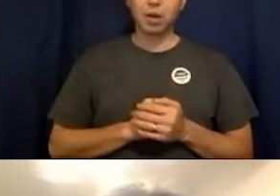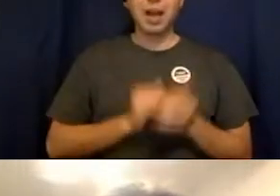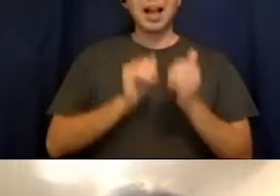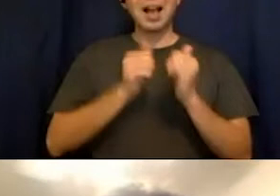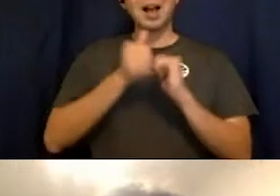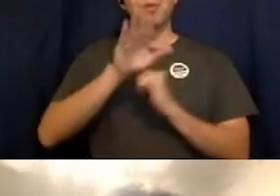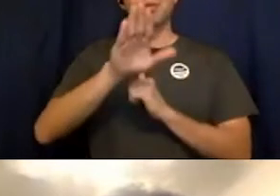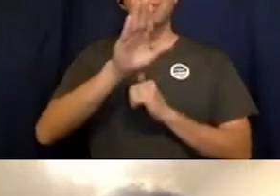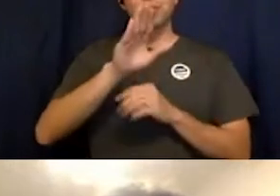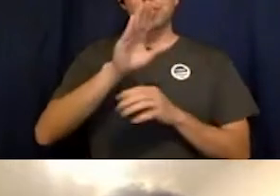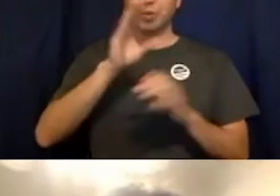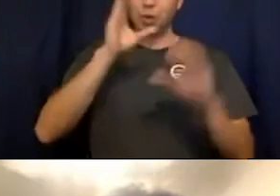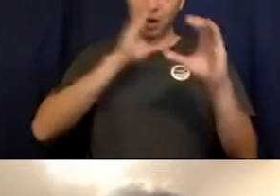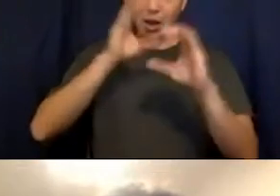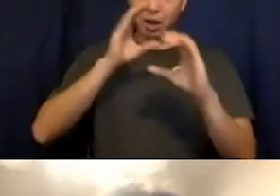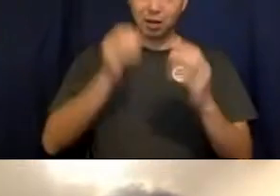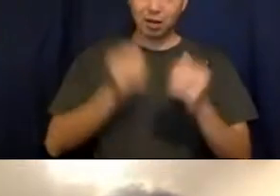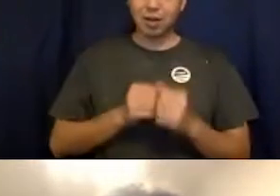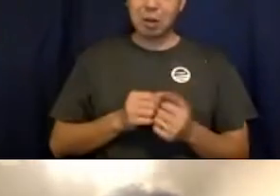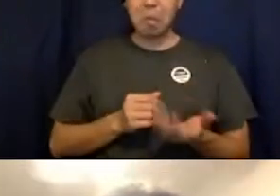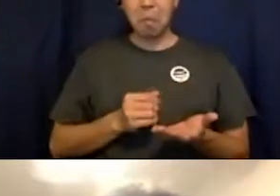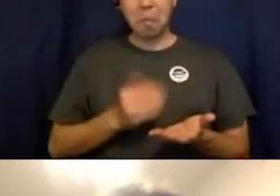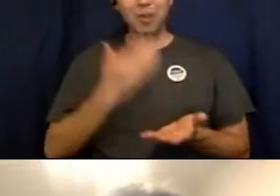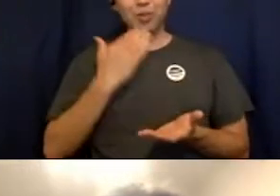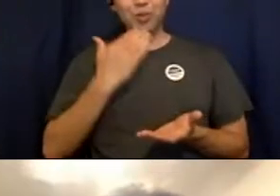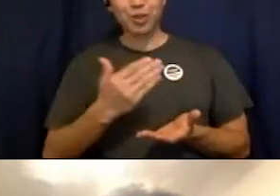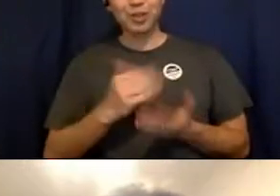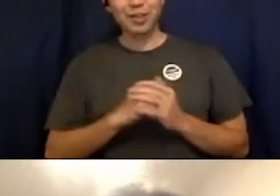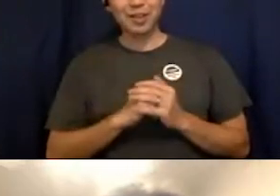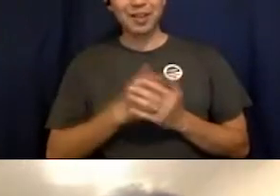Yes, I can see. Okay. So this was the